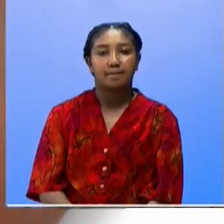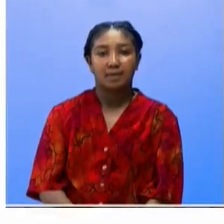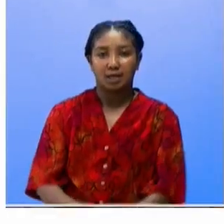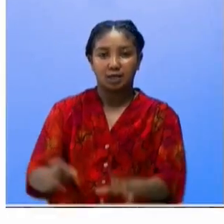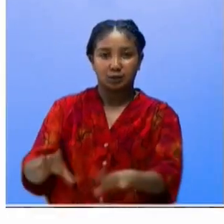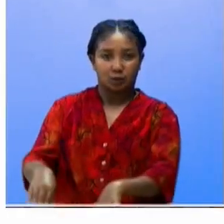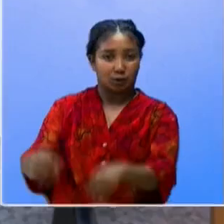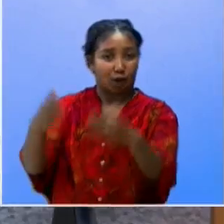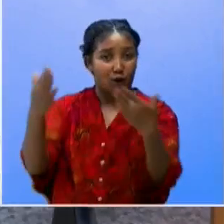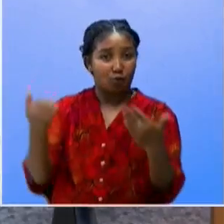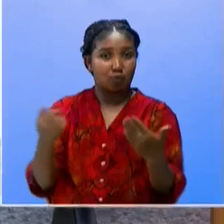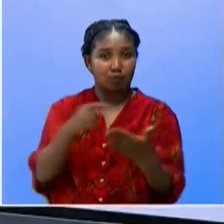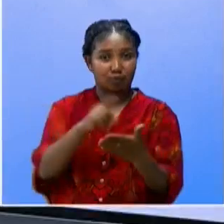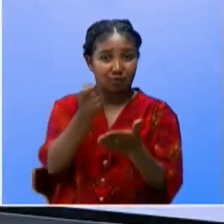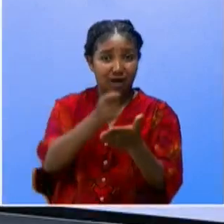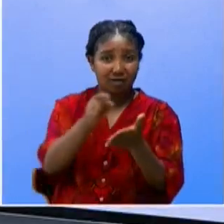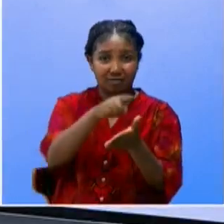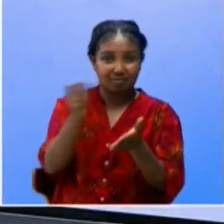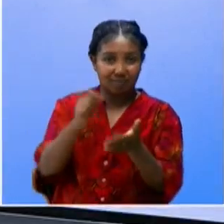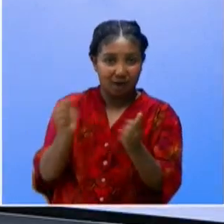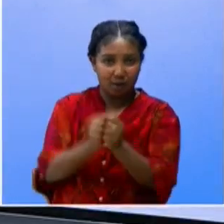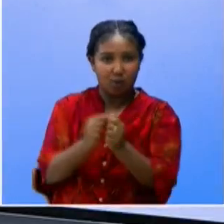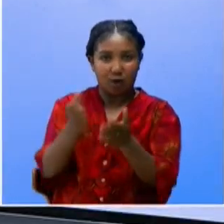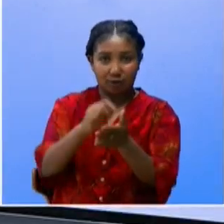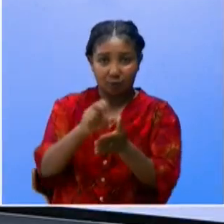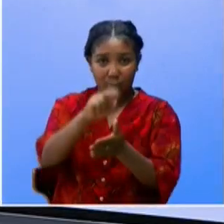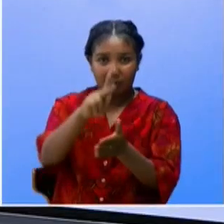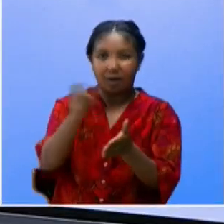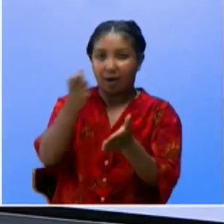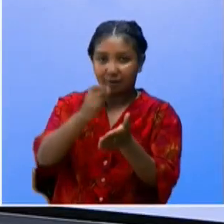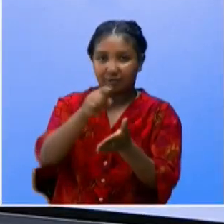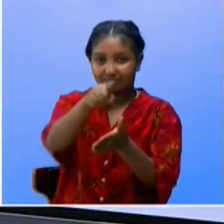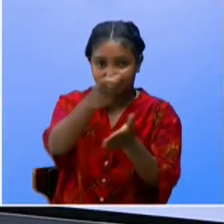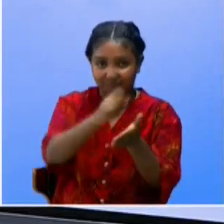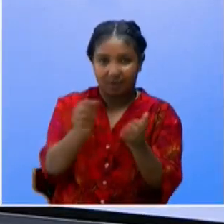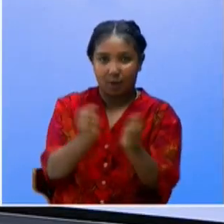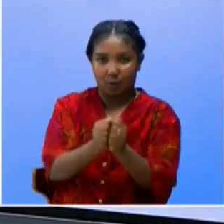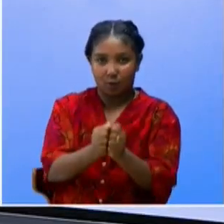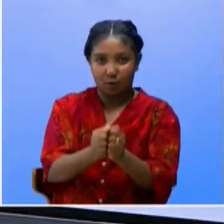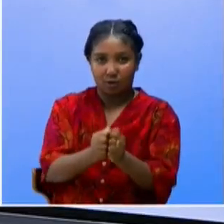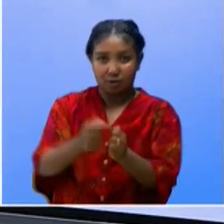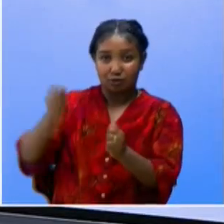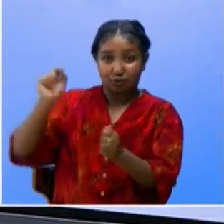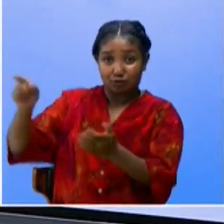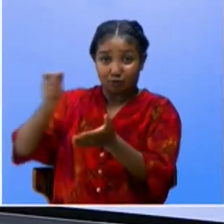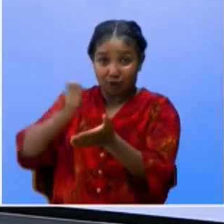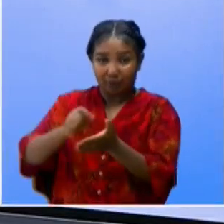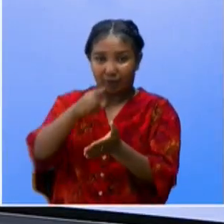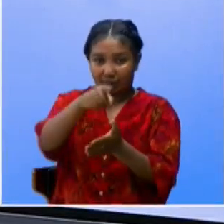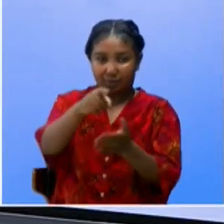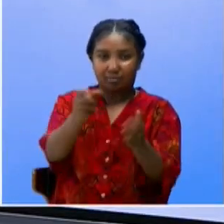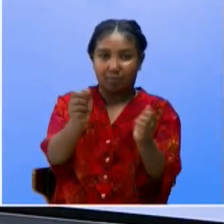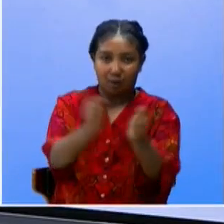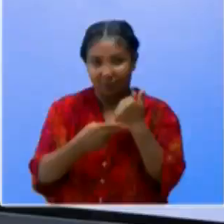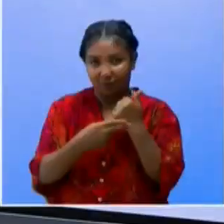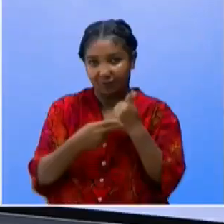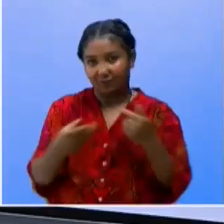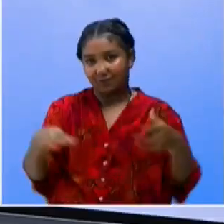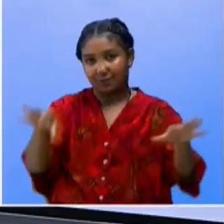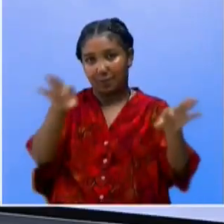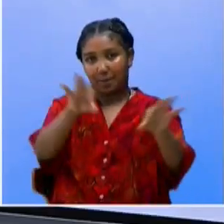Students, please, I hope you're writing, yeah? Write while I'm writing, okay? While I'm writing here, you have to write.